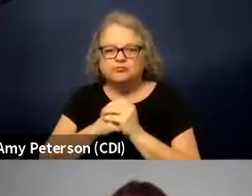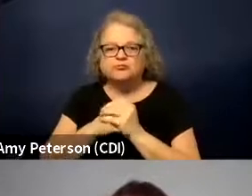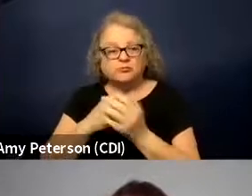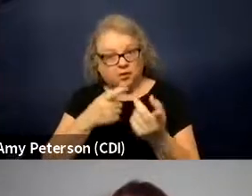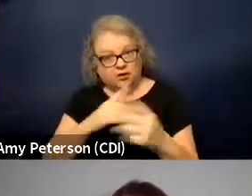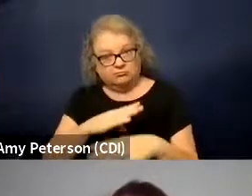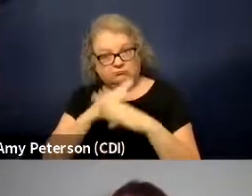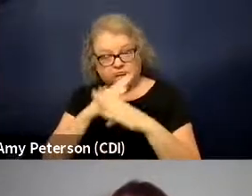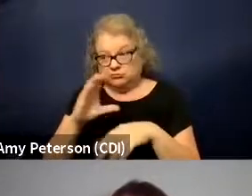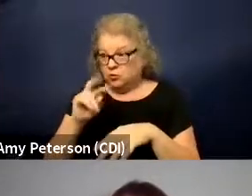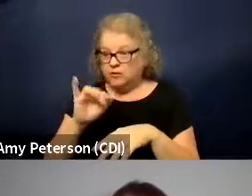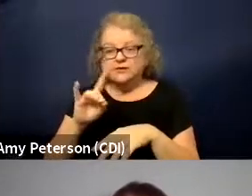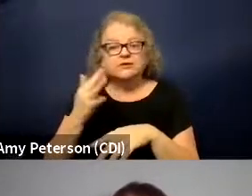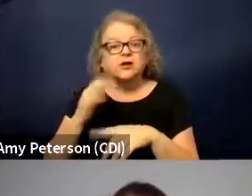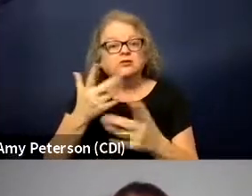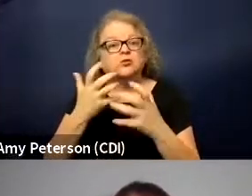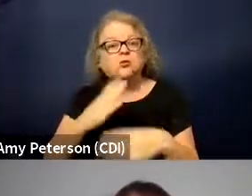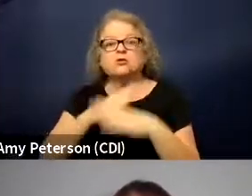vaccination.